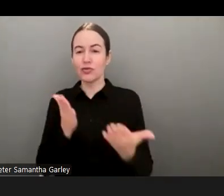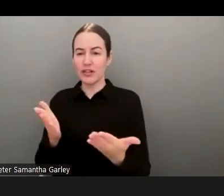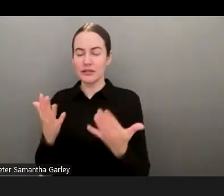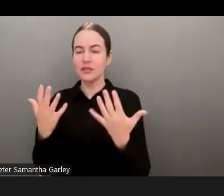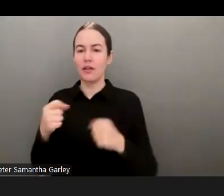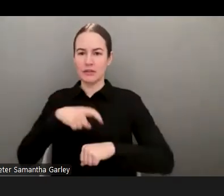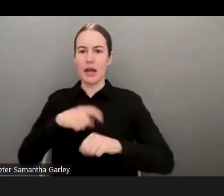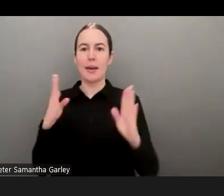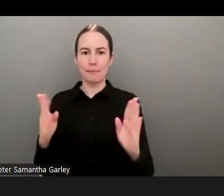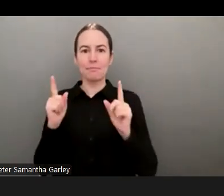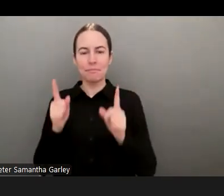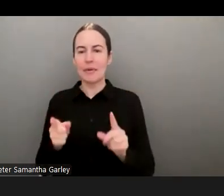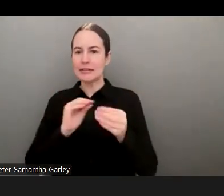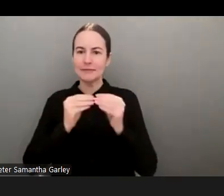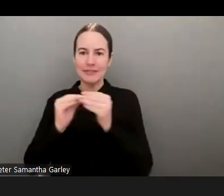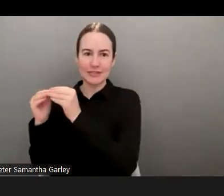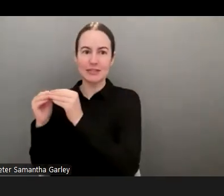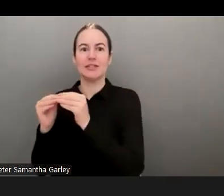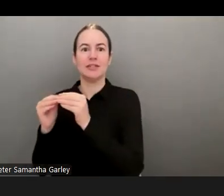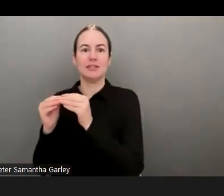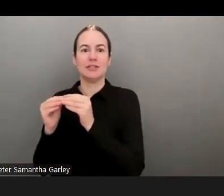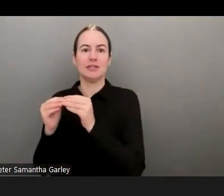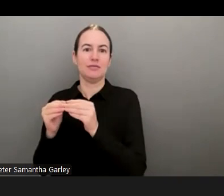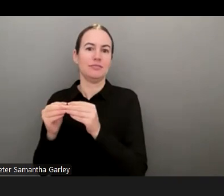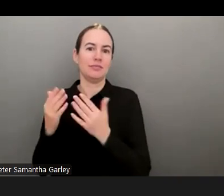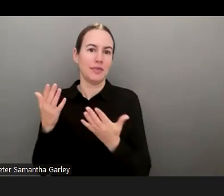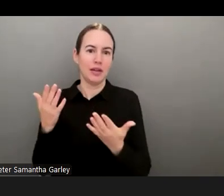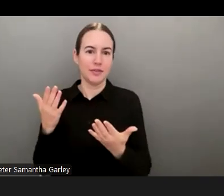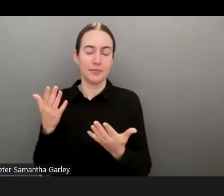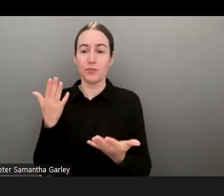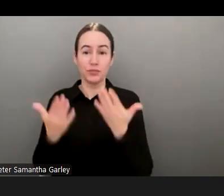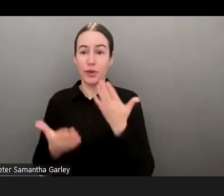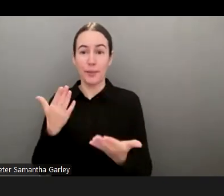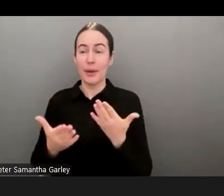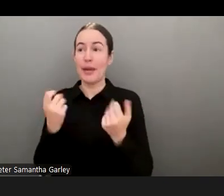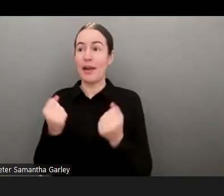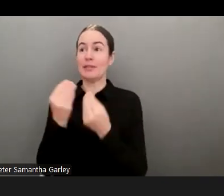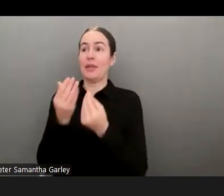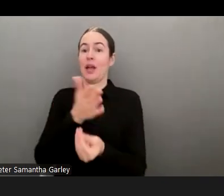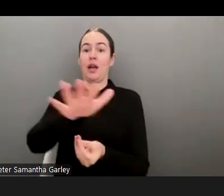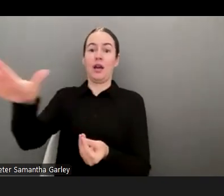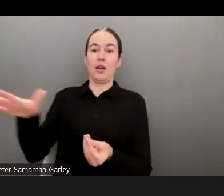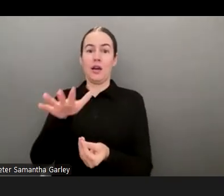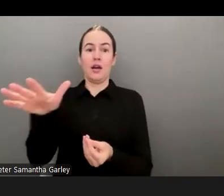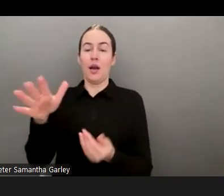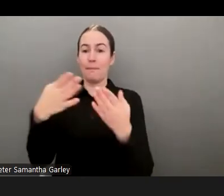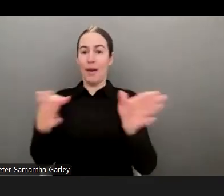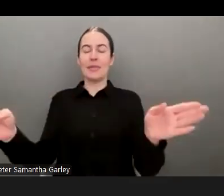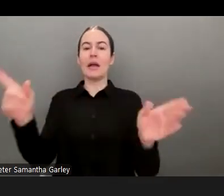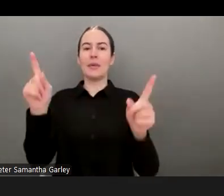service. But of course, with products, it might be that they need to take it off from the market just in case that's